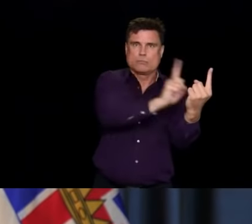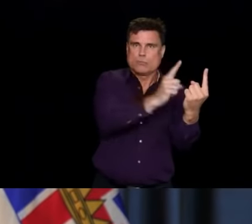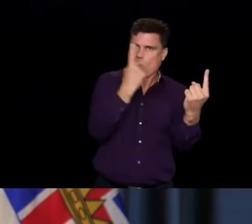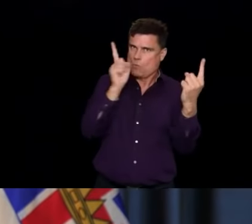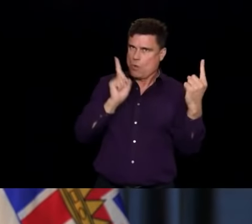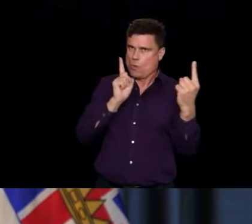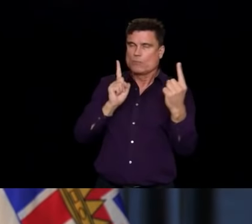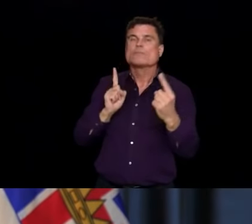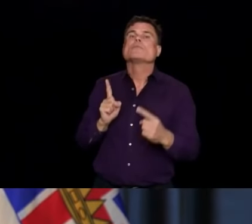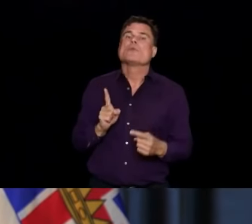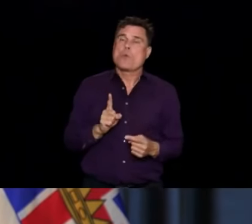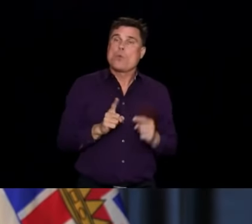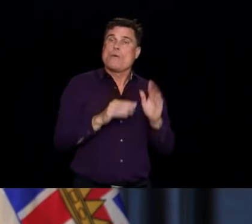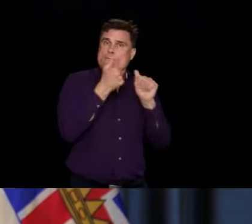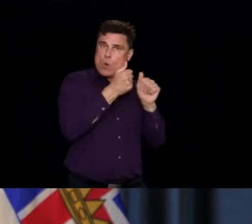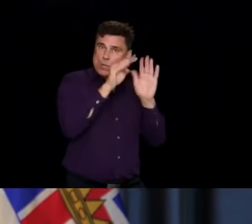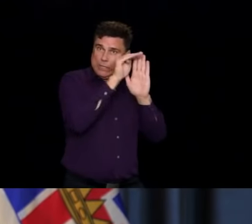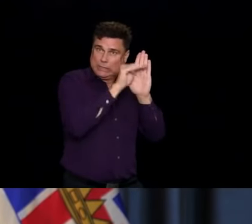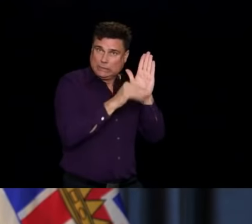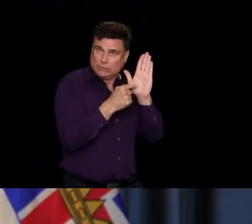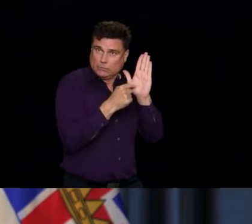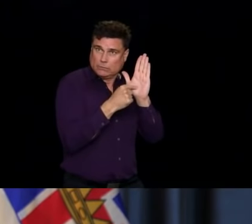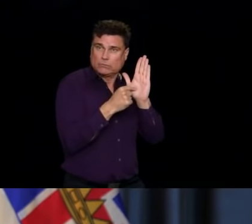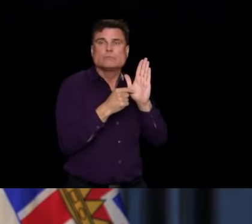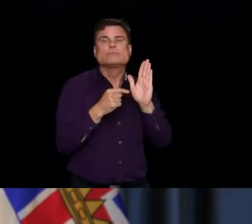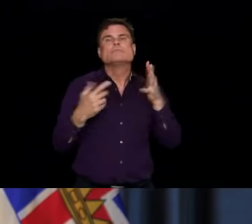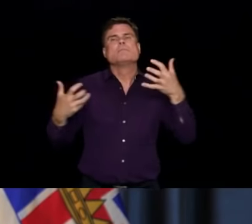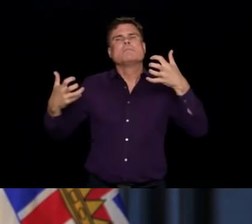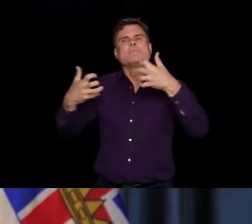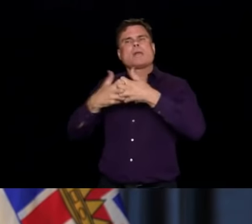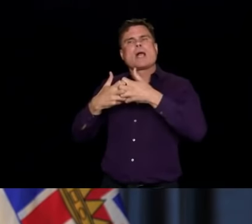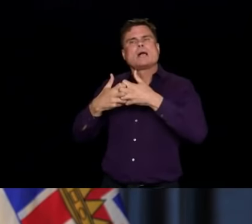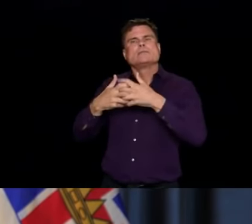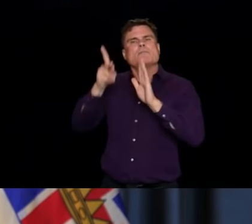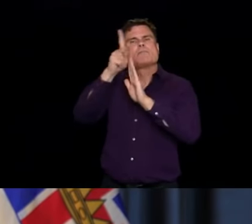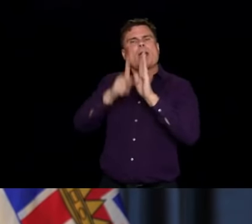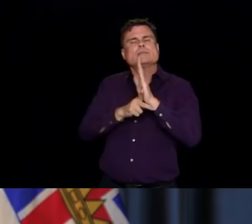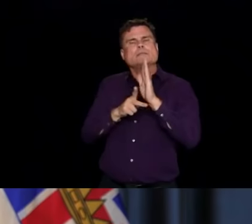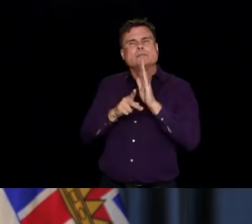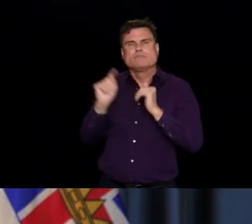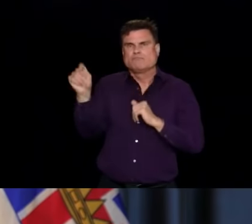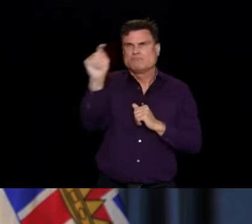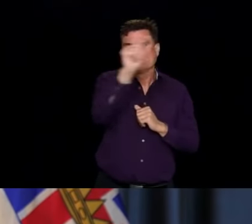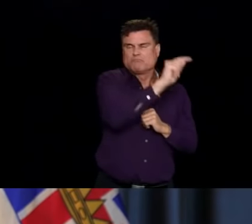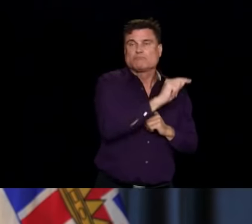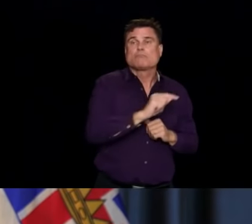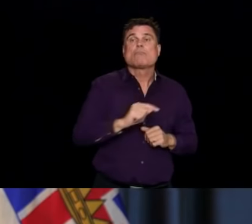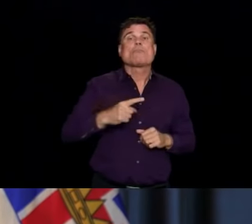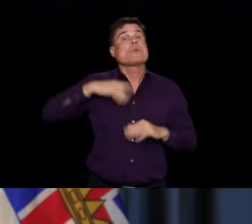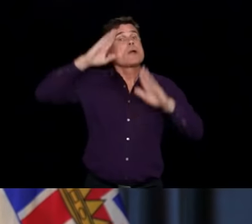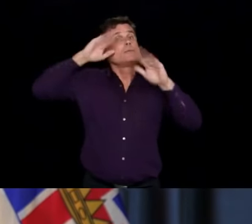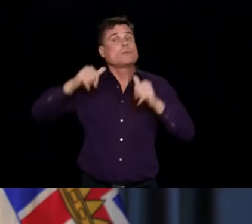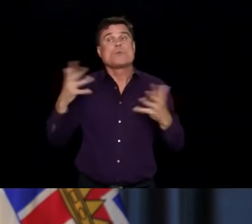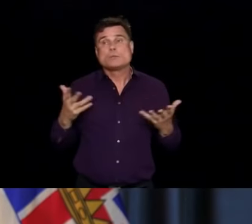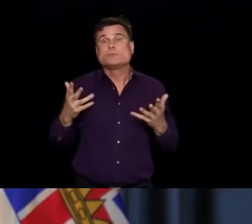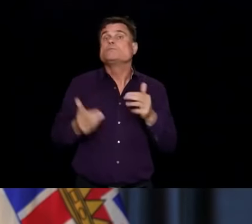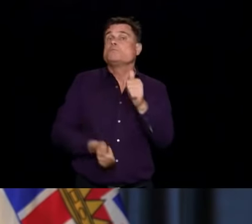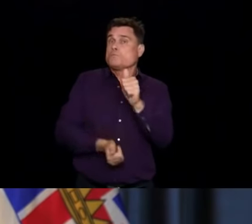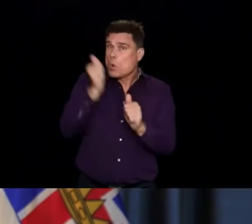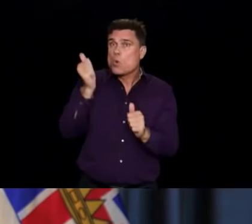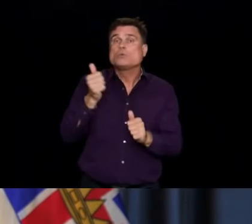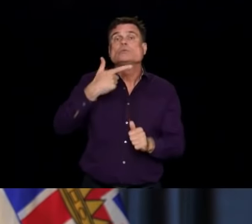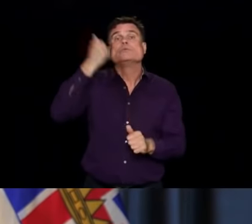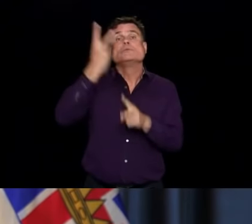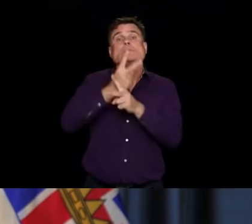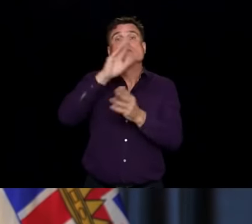plans in accordance with the requirements of the policy so that visits can occur in long-term care homes. It's expected that the majority of